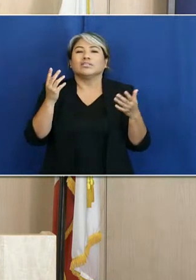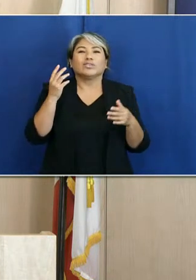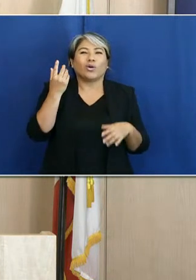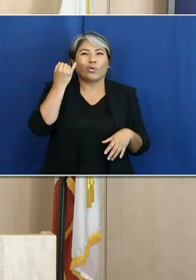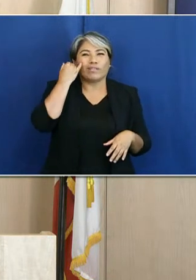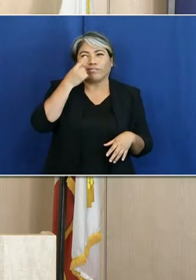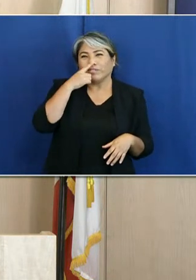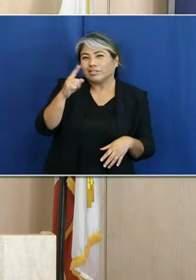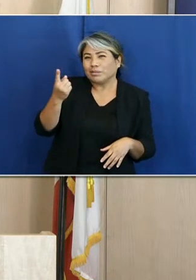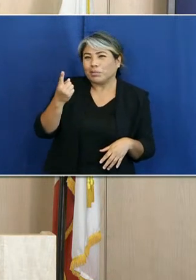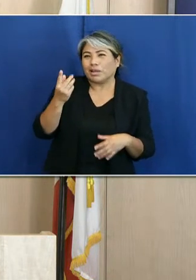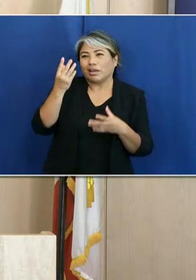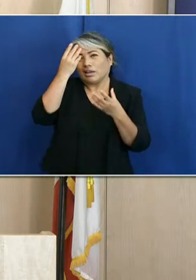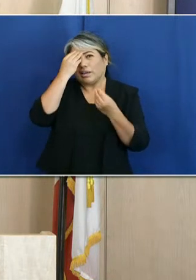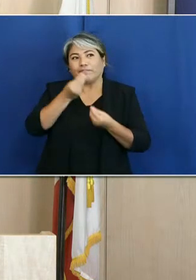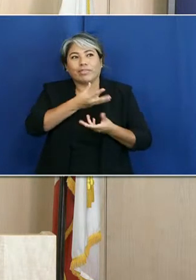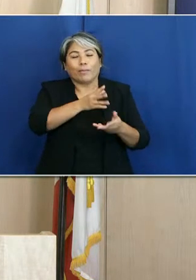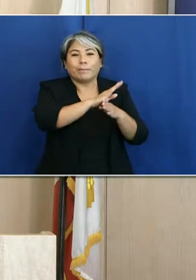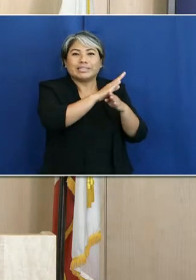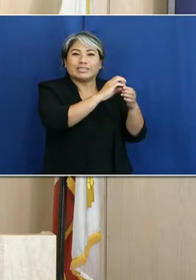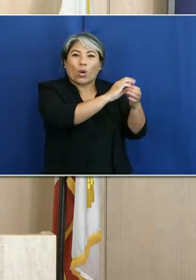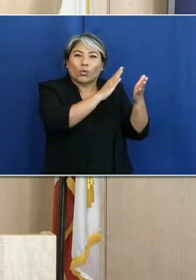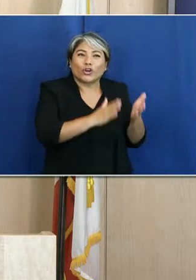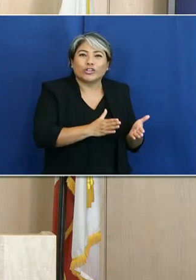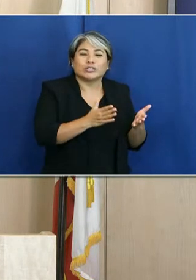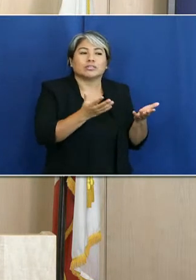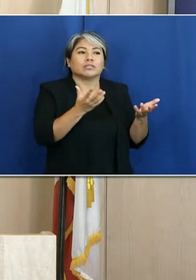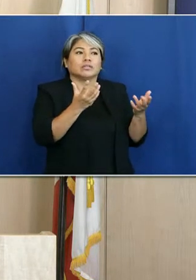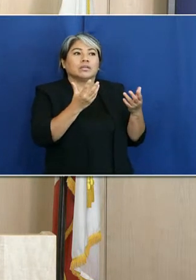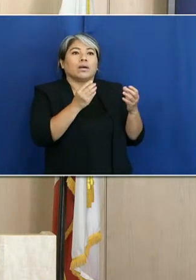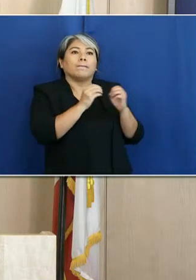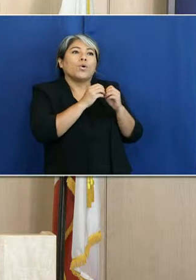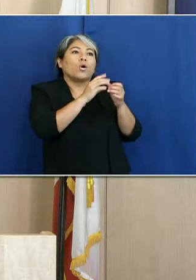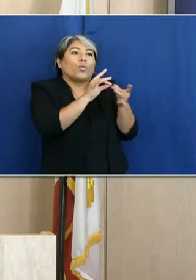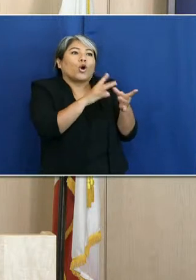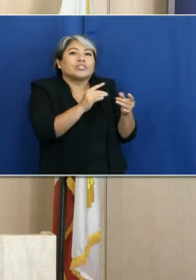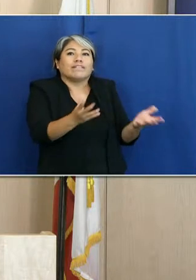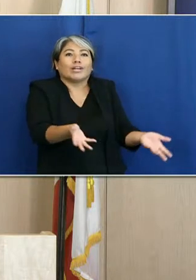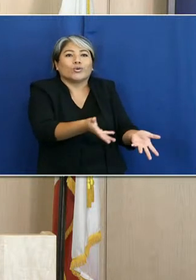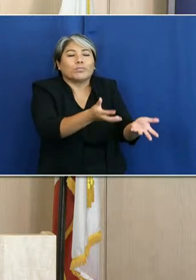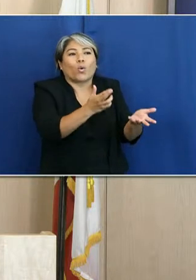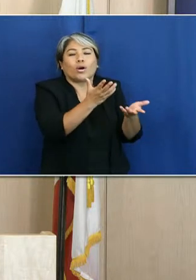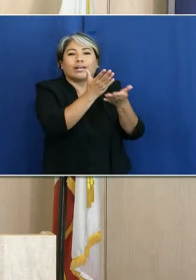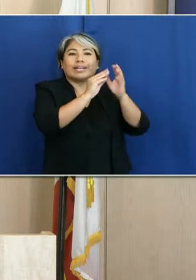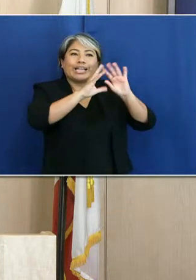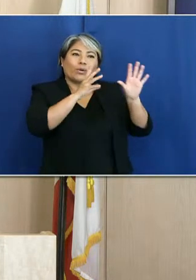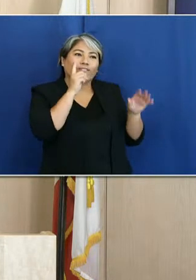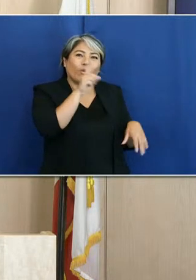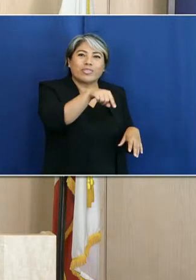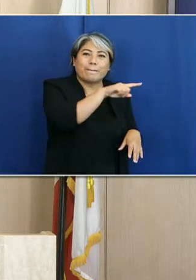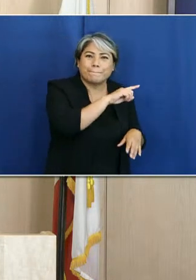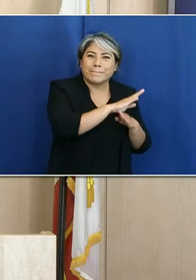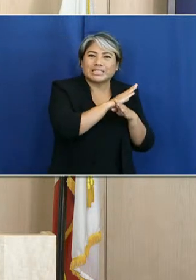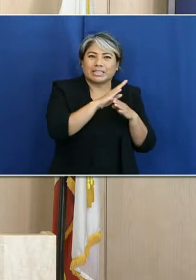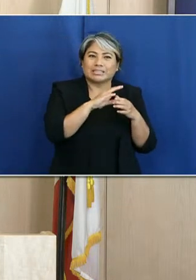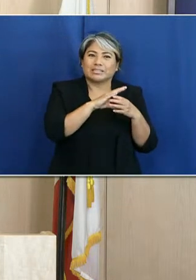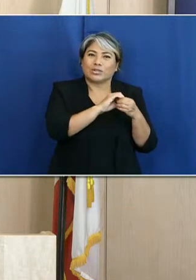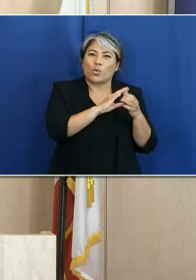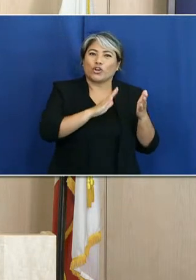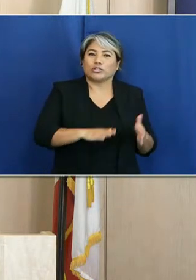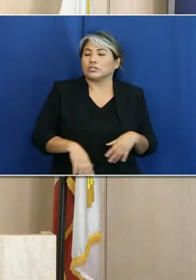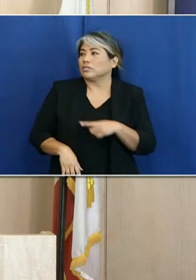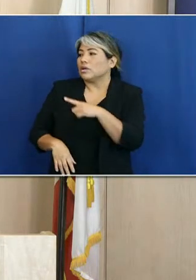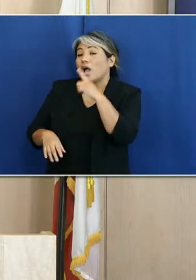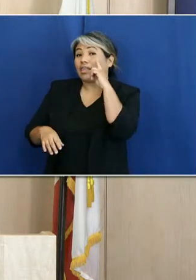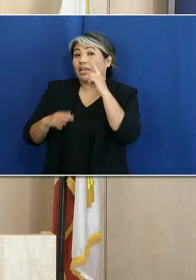just kind of give them words of encouragement or some clarity there. Well, I think the last